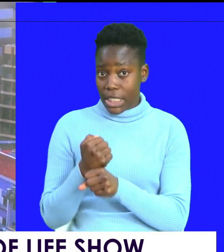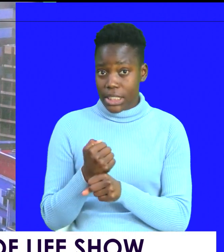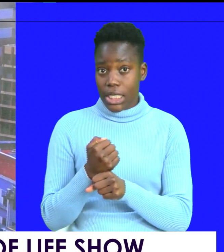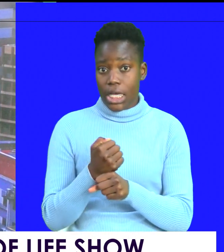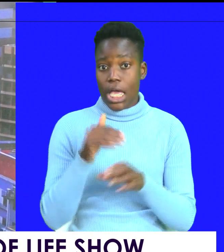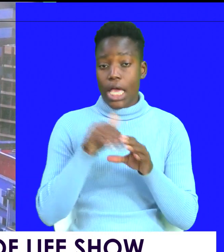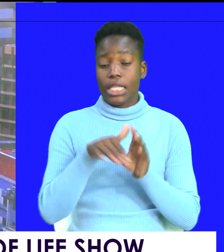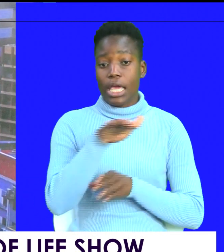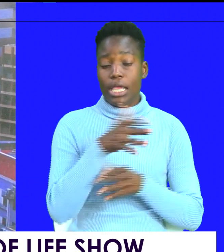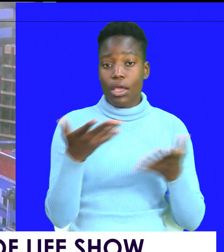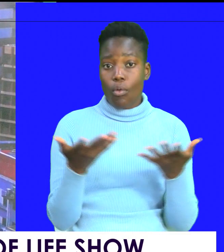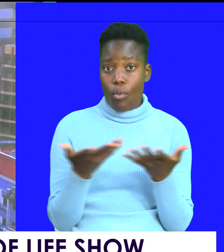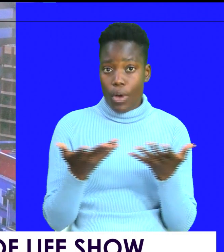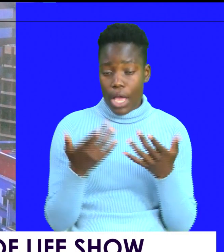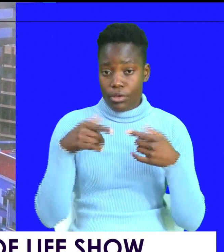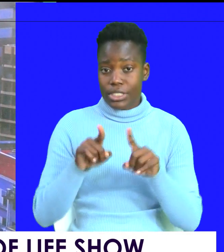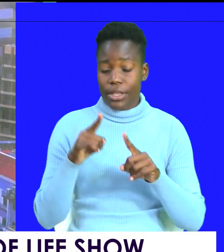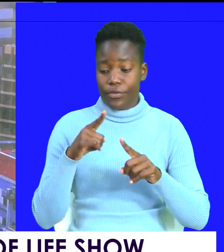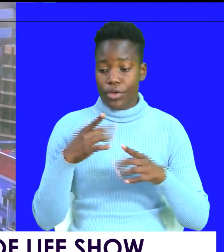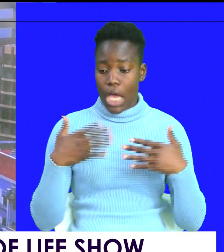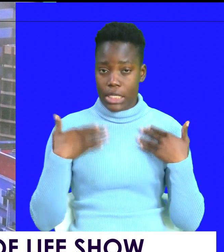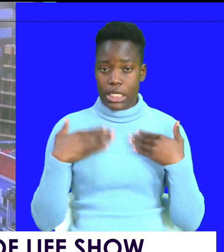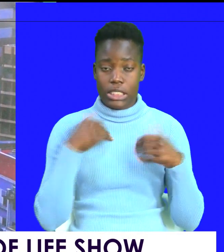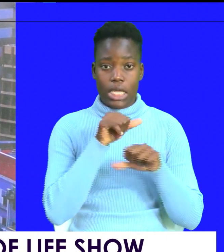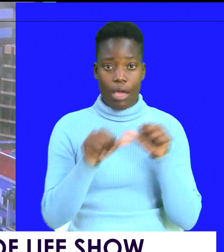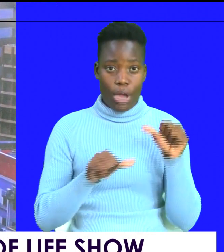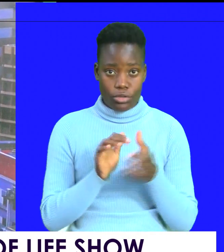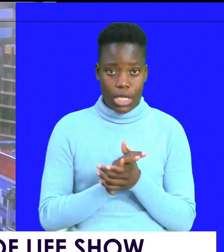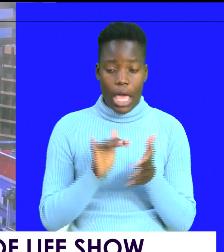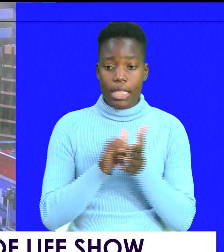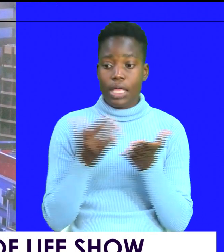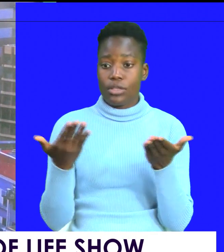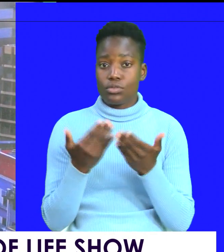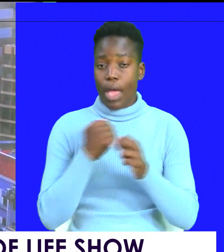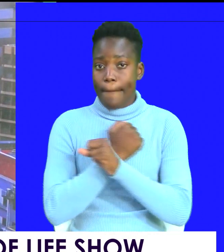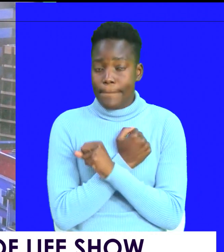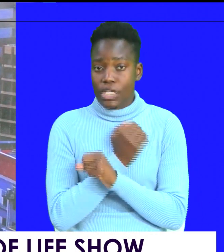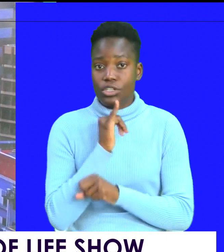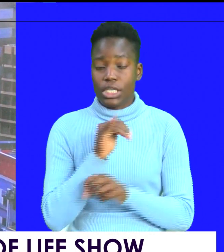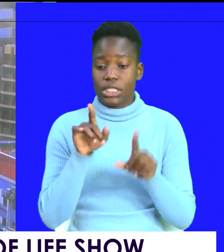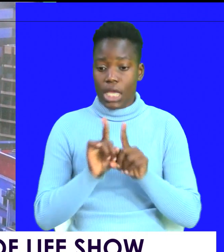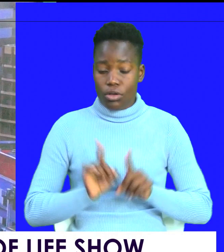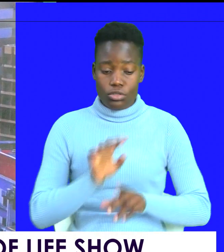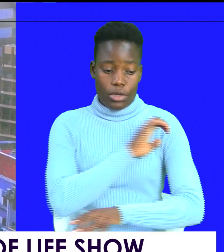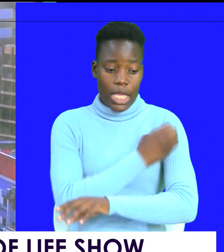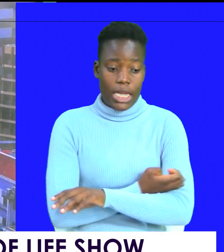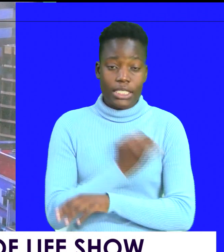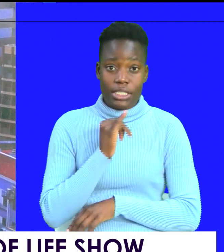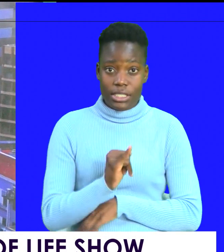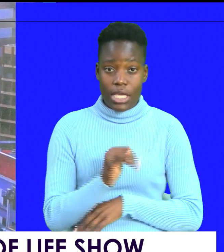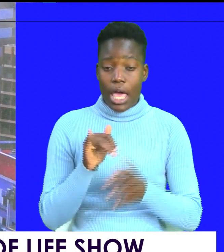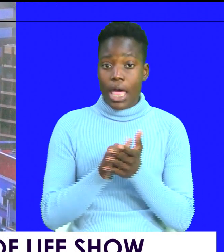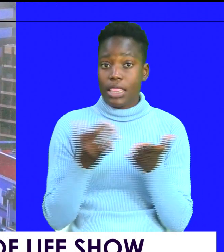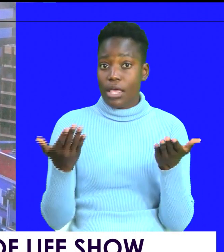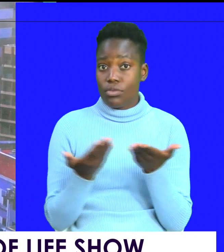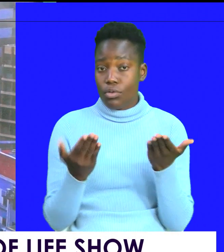the areas where you are excited about, that's where passion is, that's where energy is, and that's